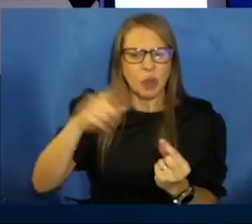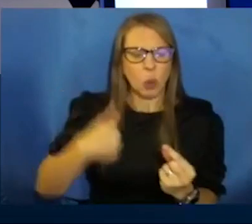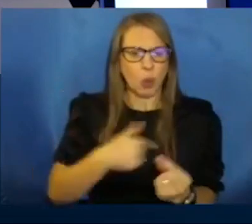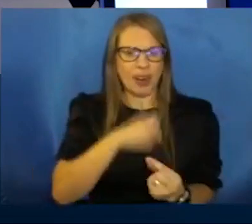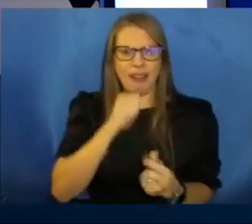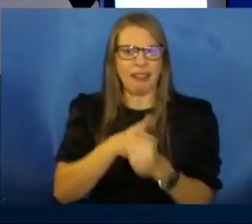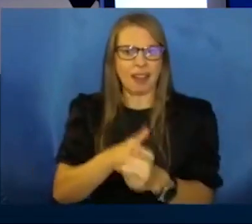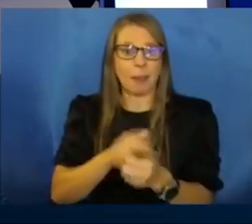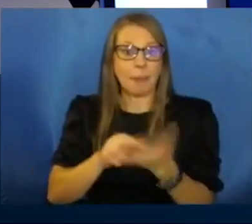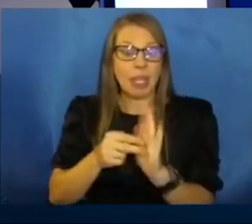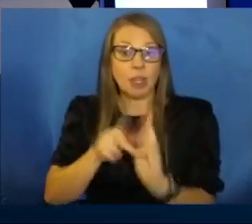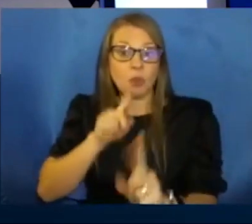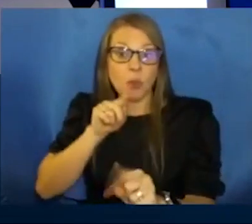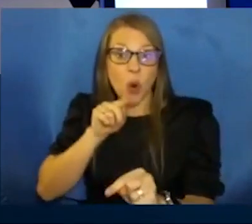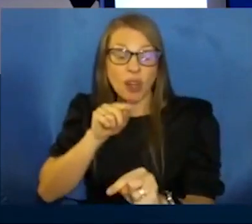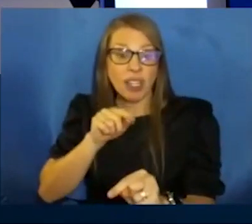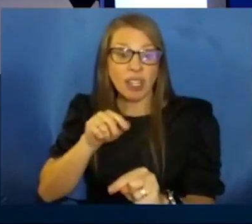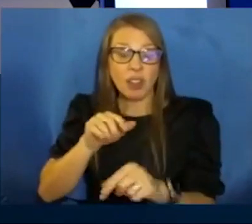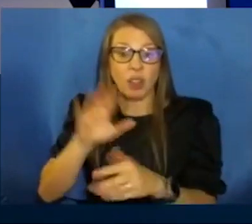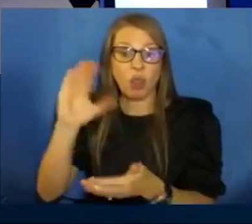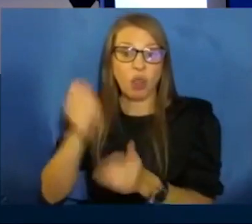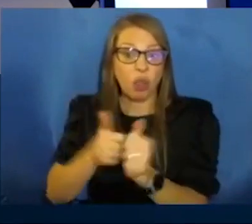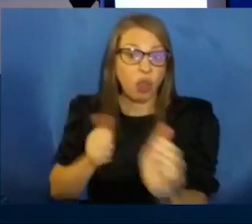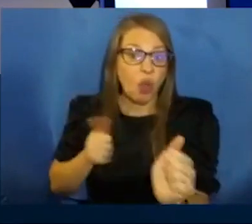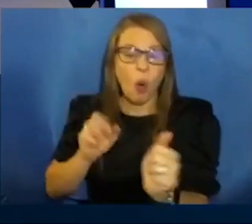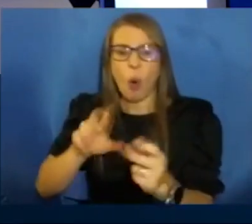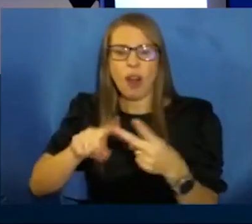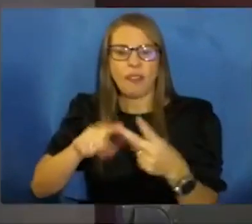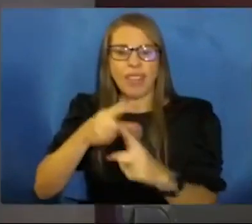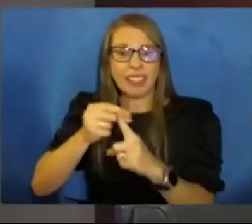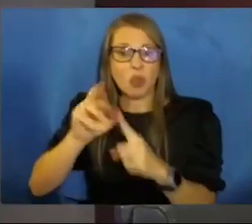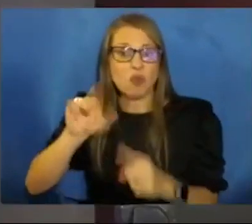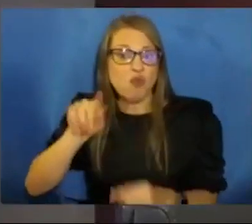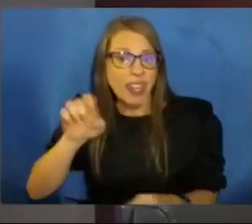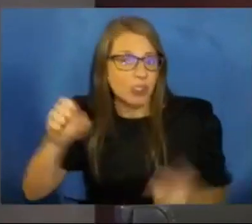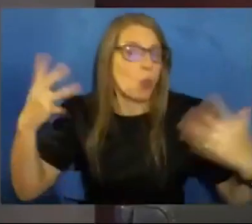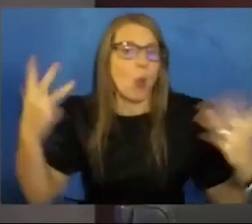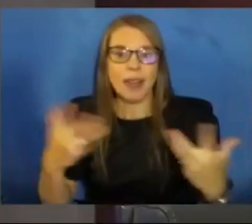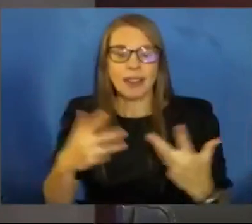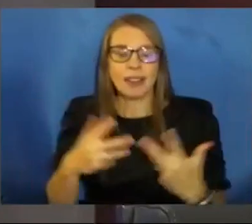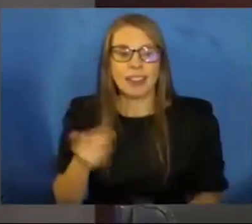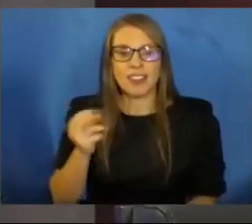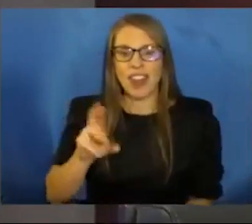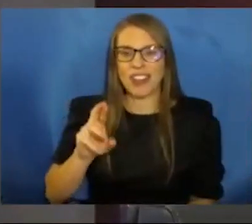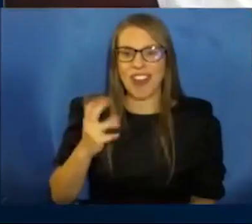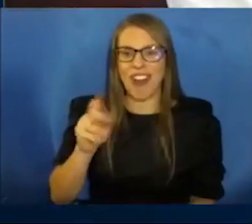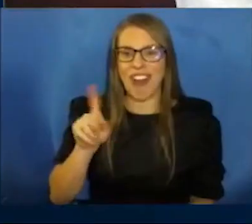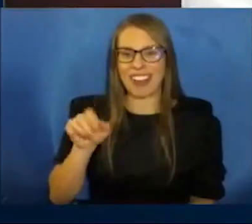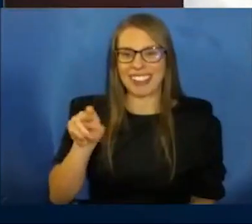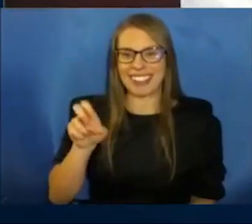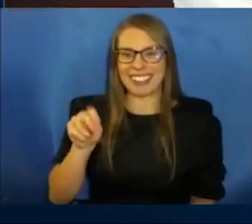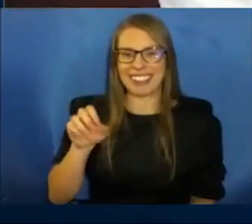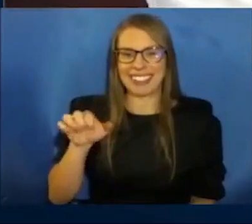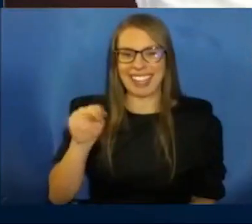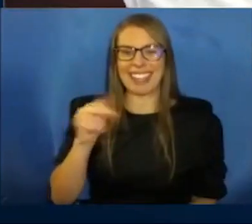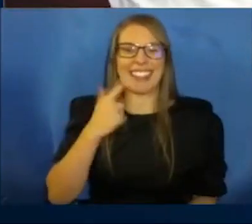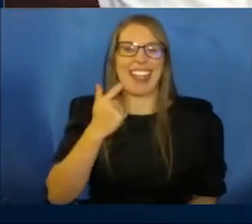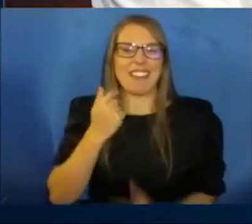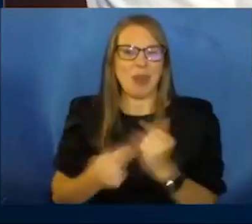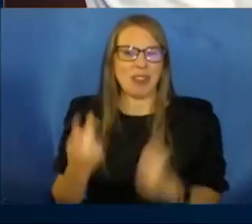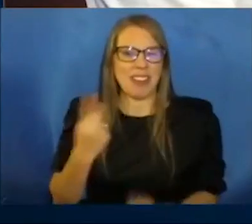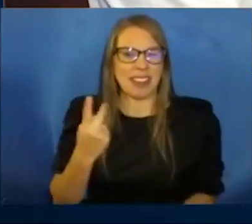job. Most of the U.S. is red, but Nebraska, we brought this up earlier this week. What's going on with Nebraska? It's green. Yeah. What are they doing that